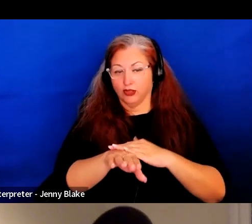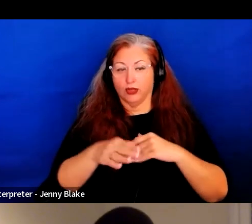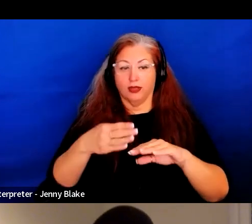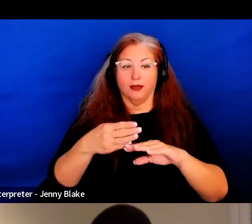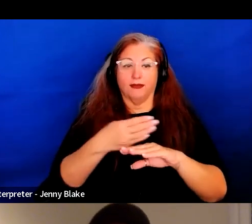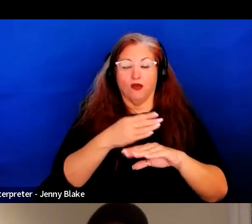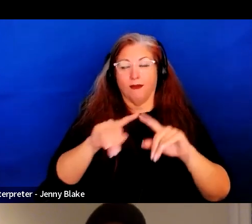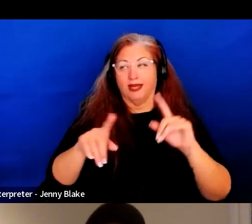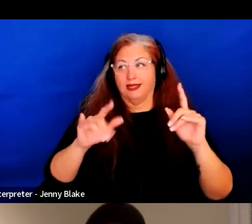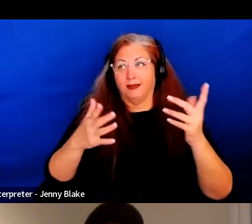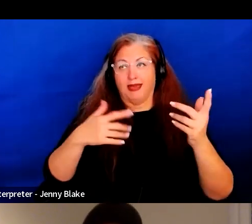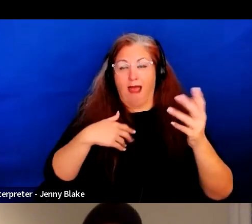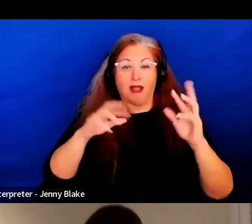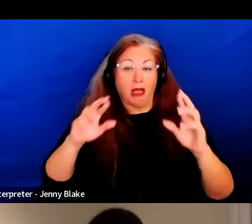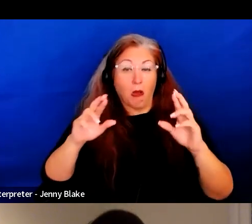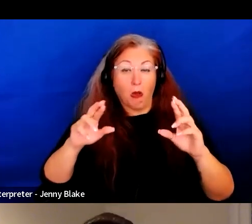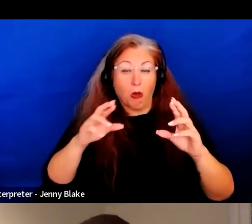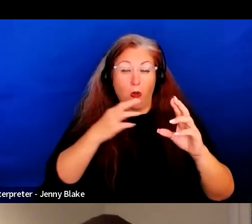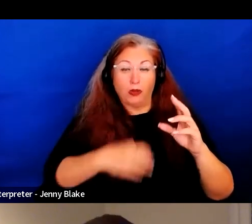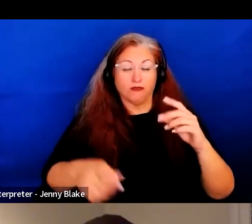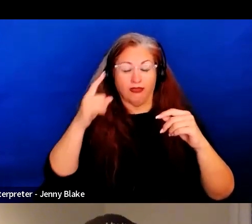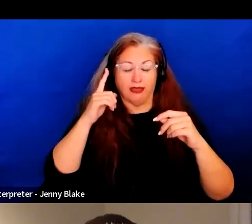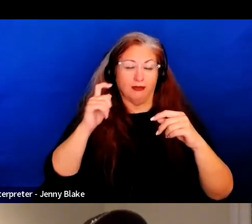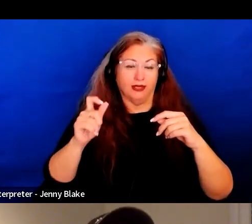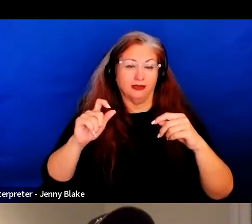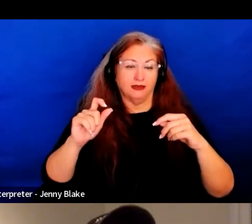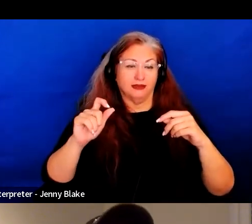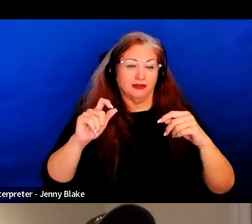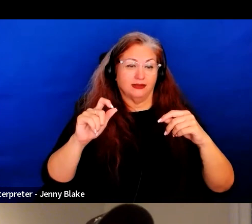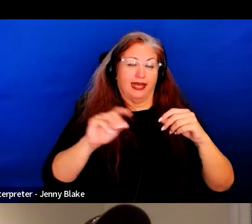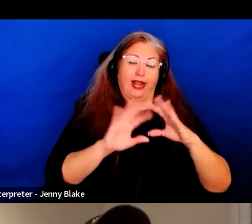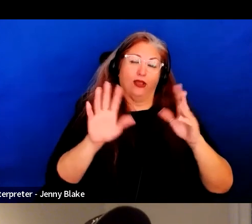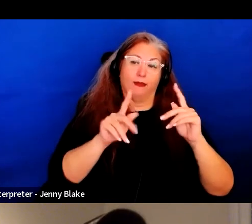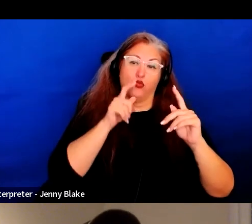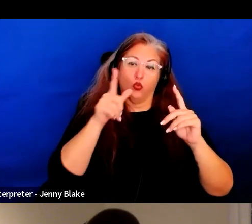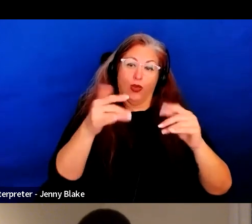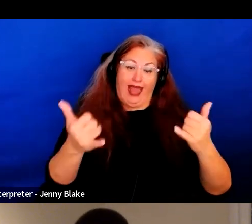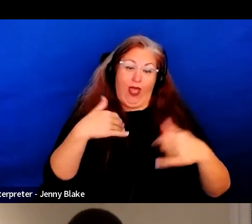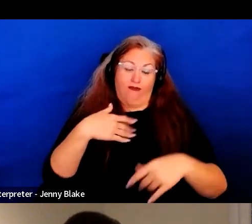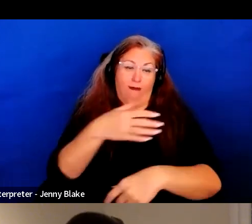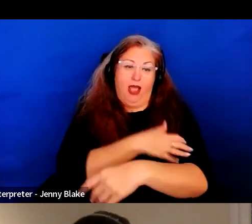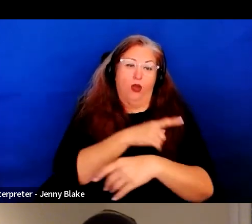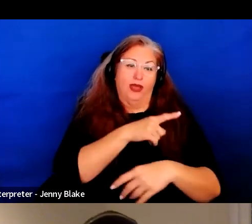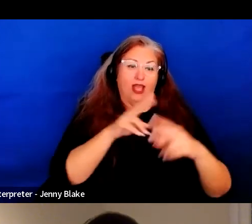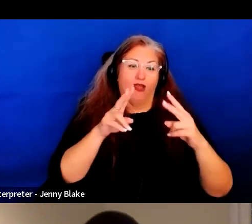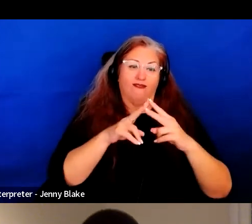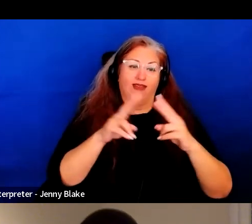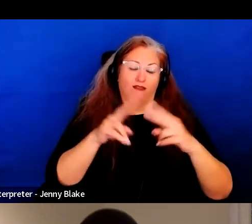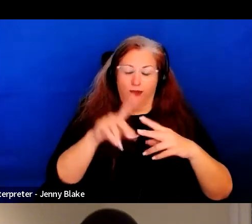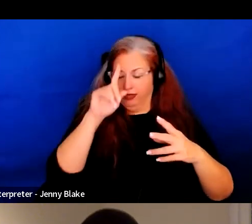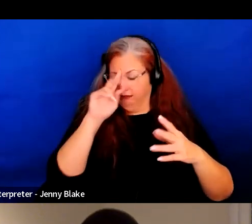that. But that might be wishful thinking, because I also think that clearly the people in power right now are very much intent